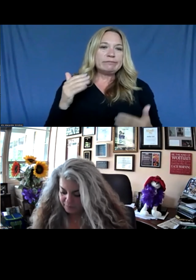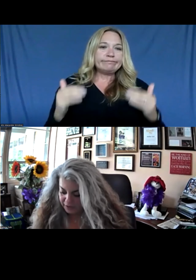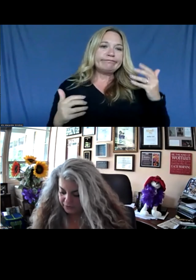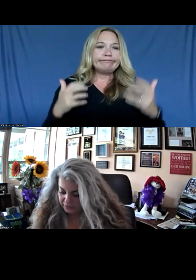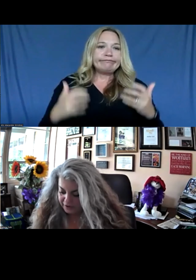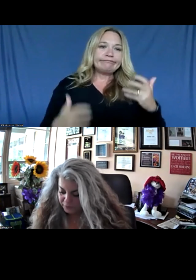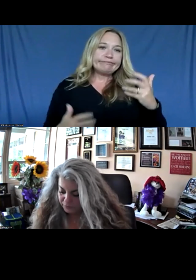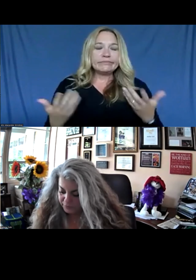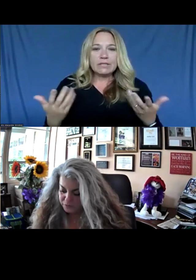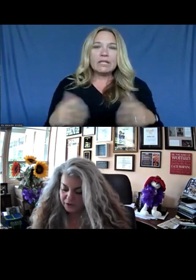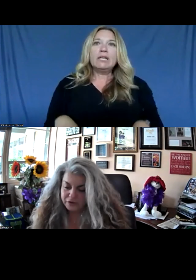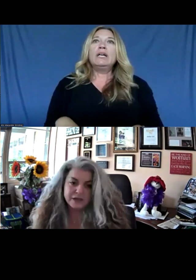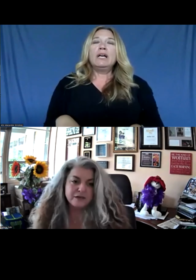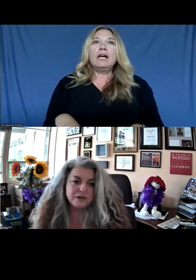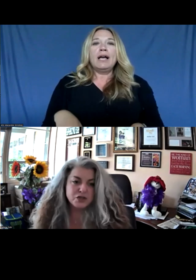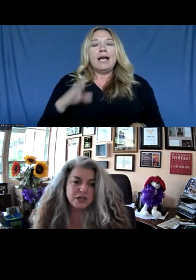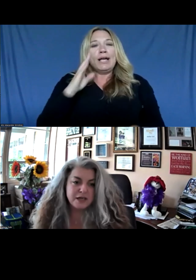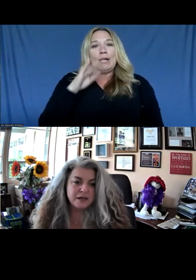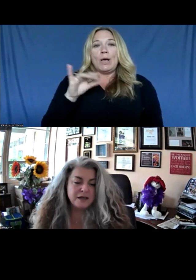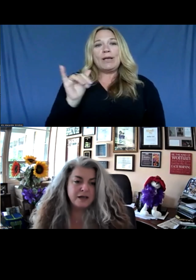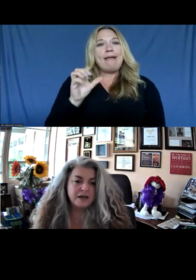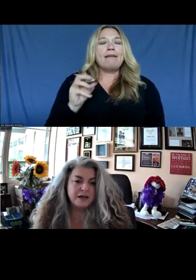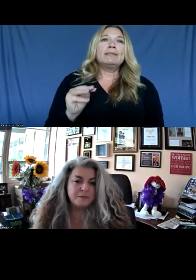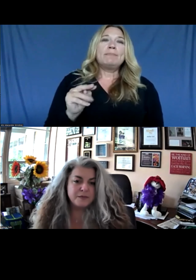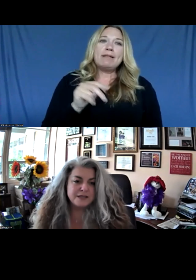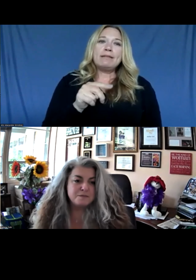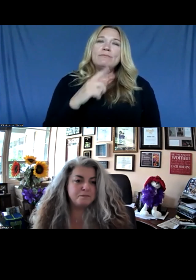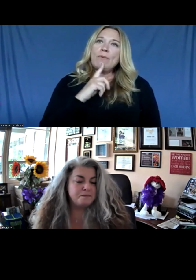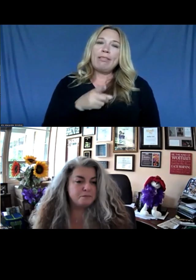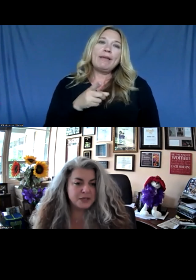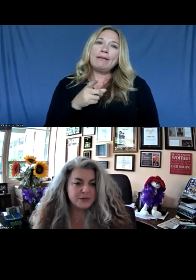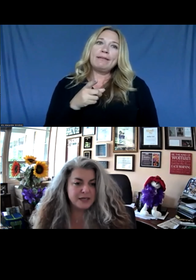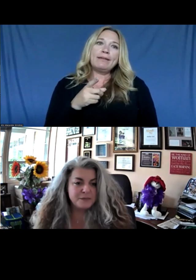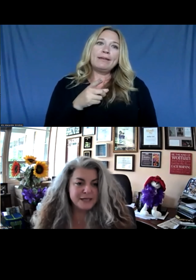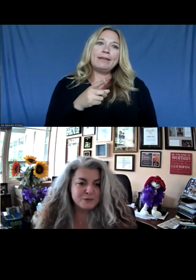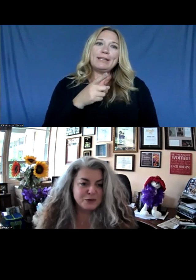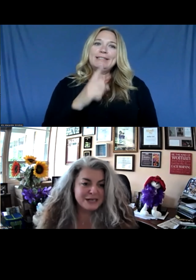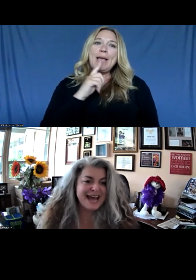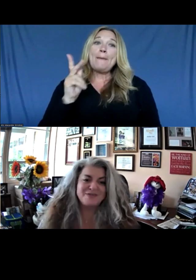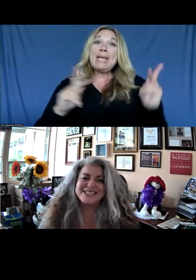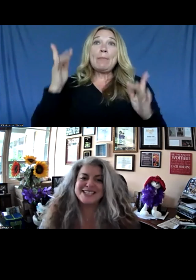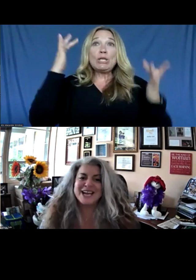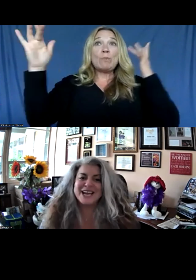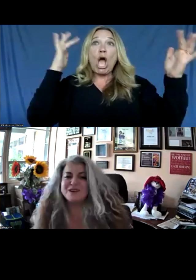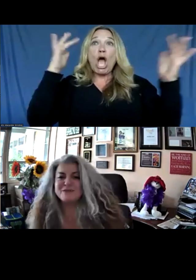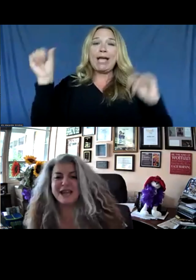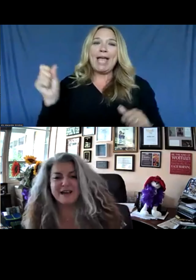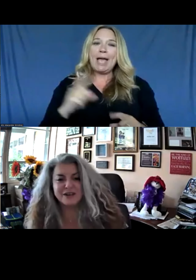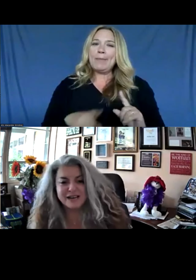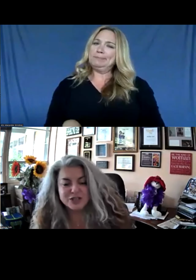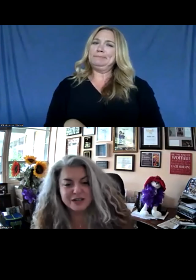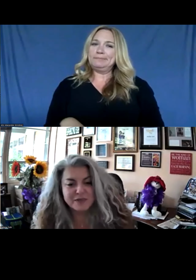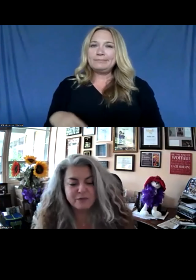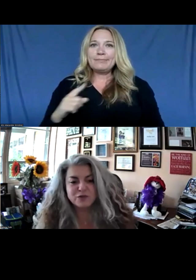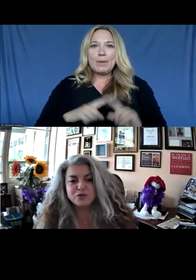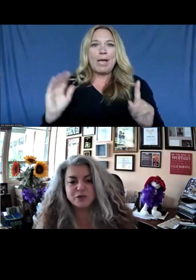Yasmin's comment about a lot of people much smarter than she is baloney, because we wouldn't have the state of affairs that we have in